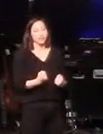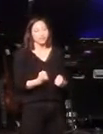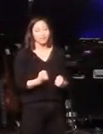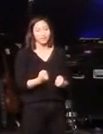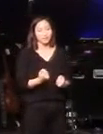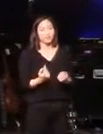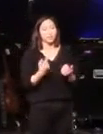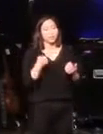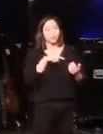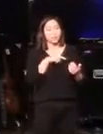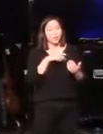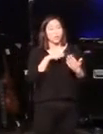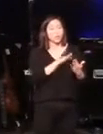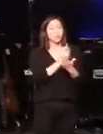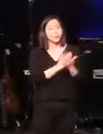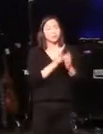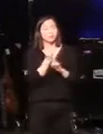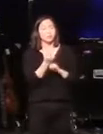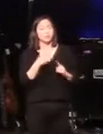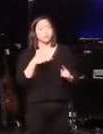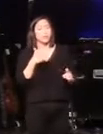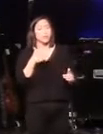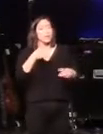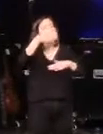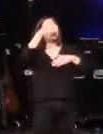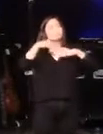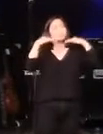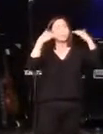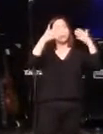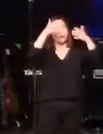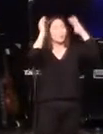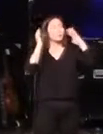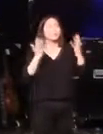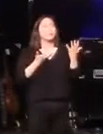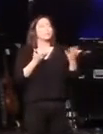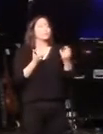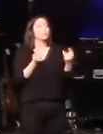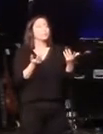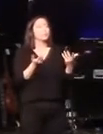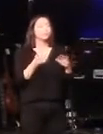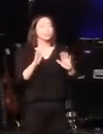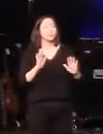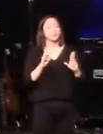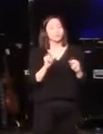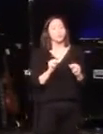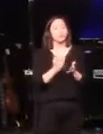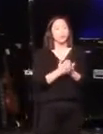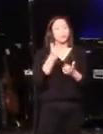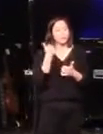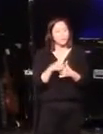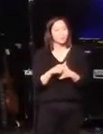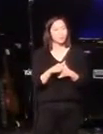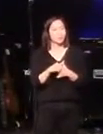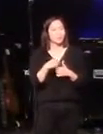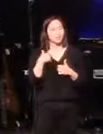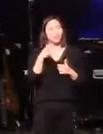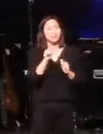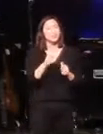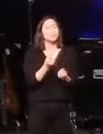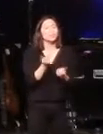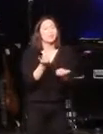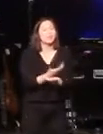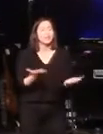can do all things through him who strengthens me. If God wants me to do it, if God wants me to be part of it, and I'm going to be about of his kingdom,